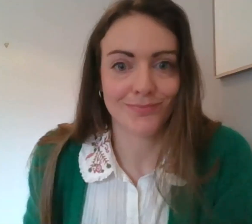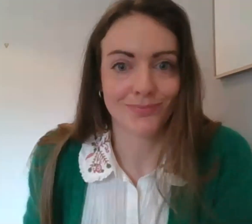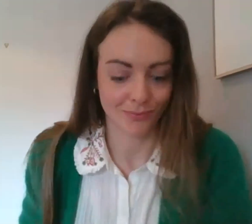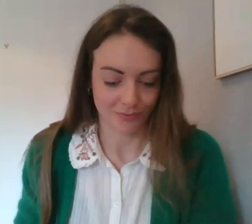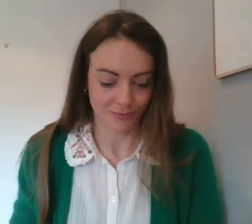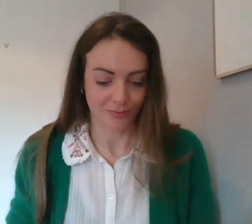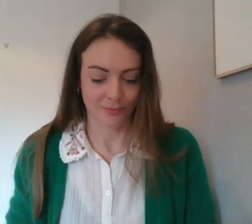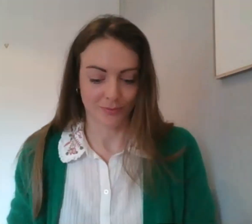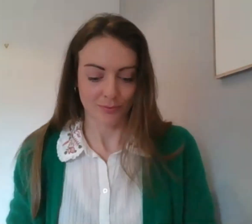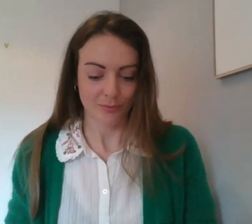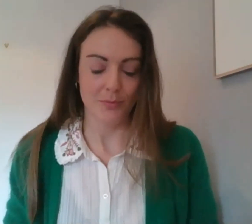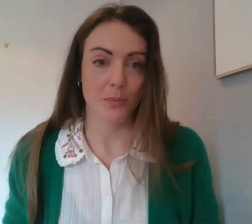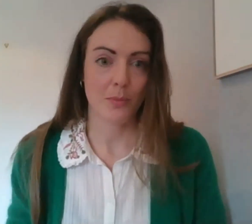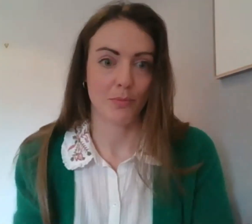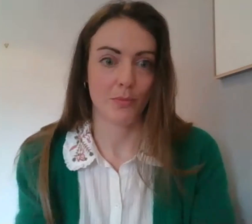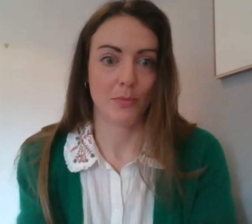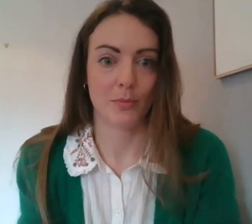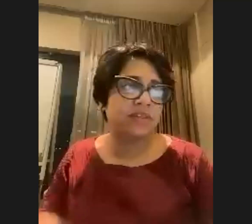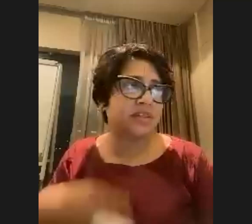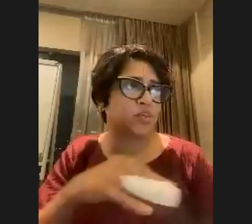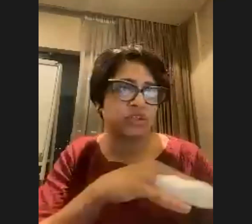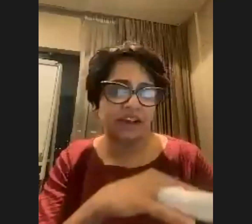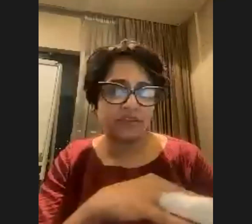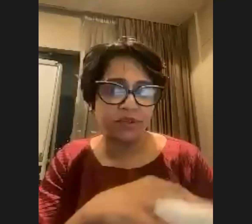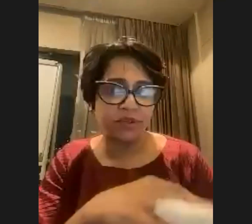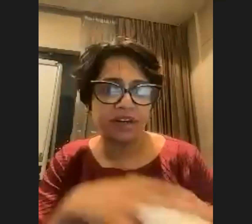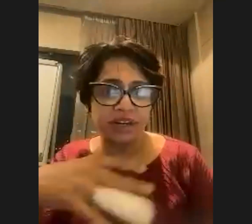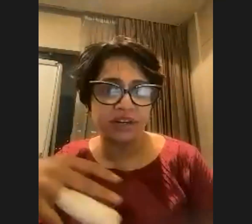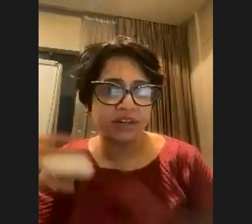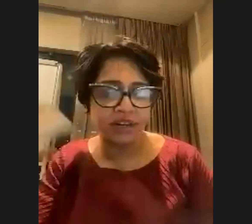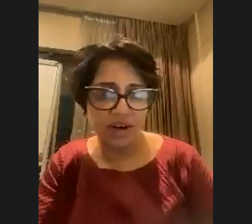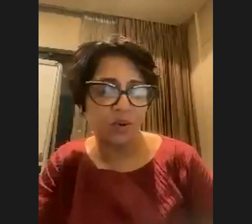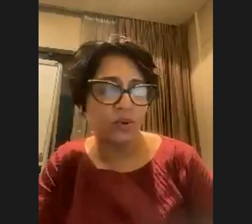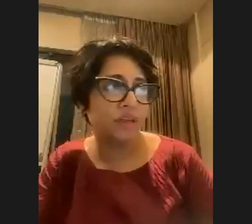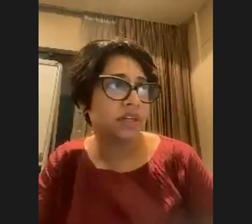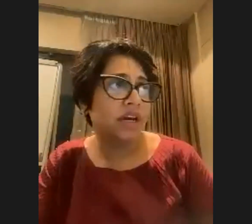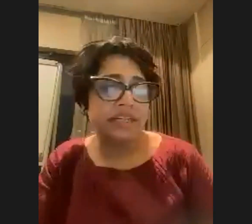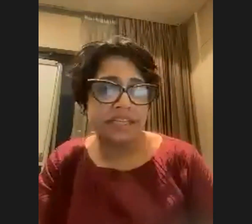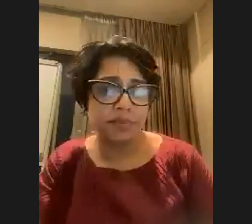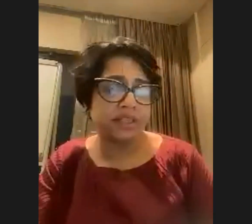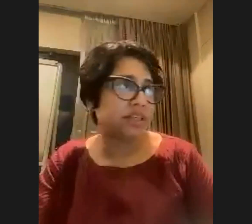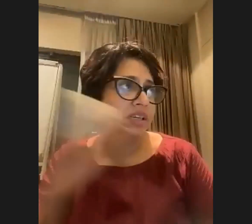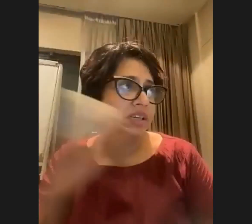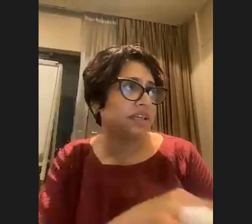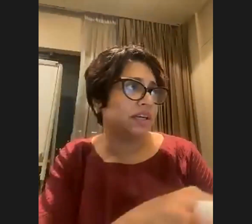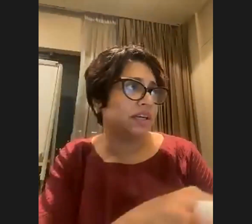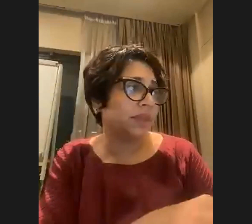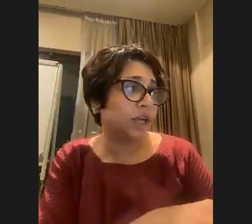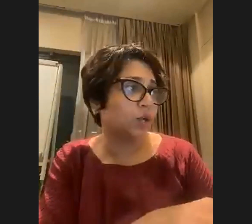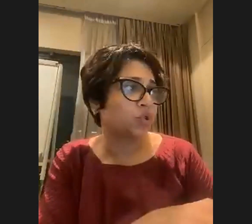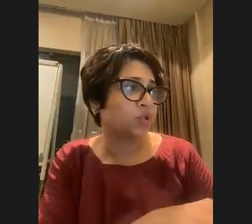it's, I think there have been some really good examples which have been shared here around